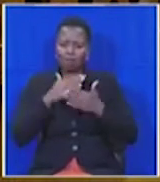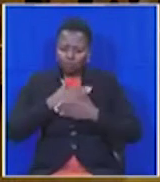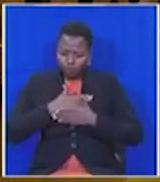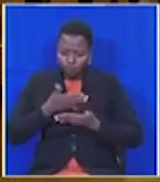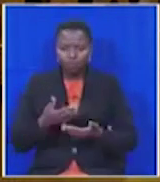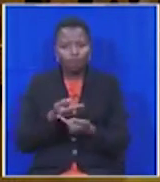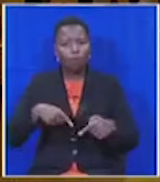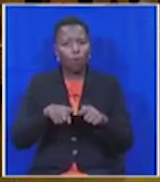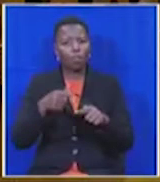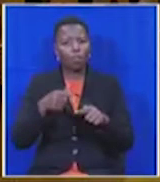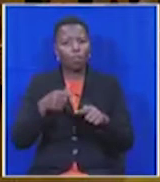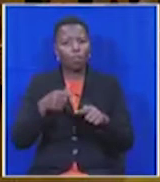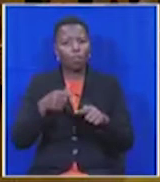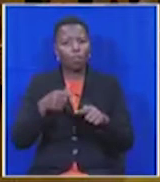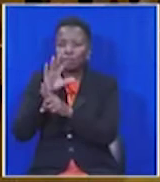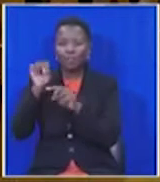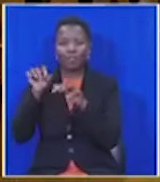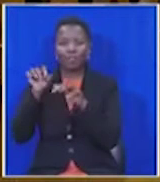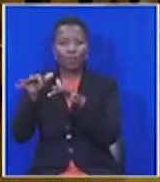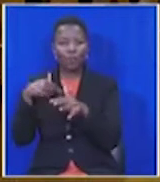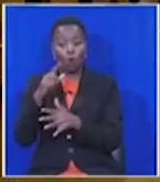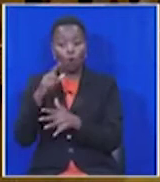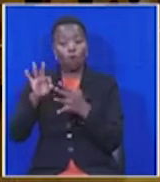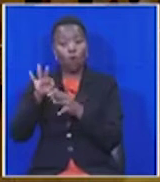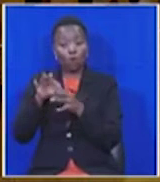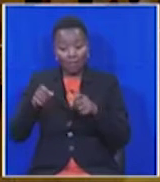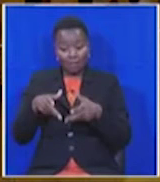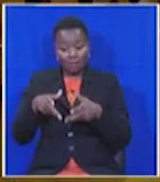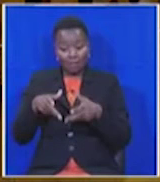and to be the voice of the people of South Africa that voted us into office.